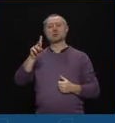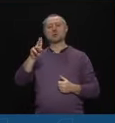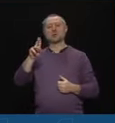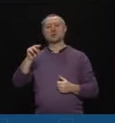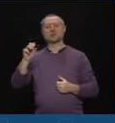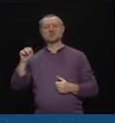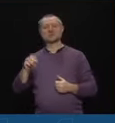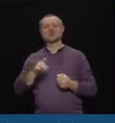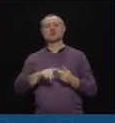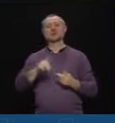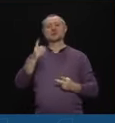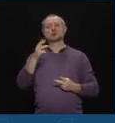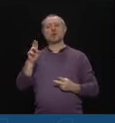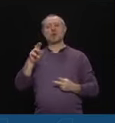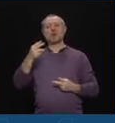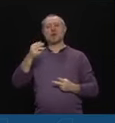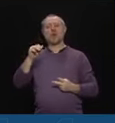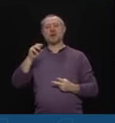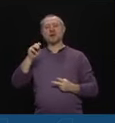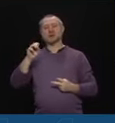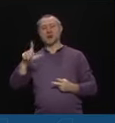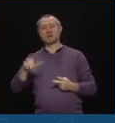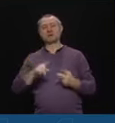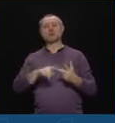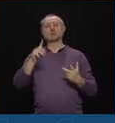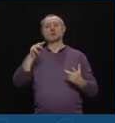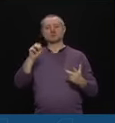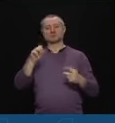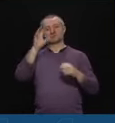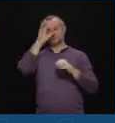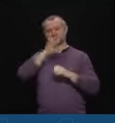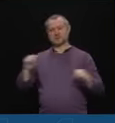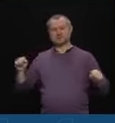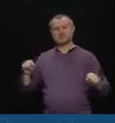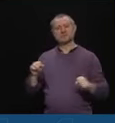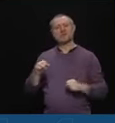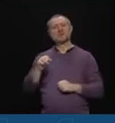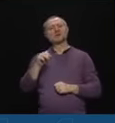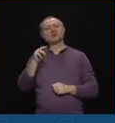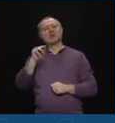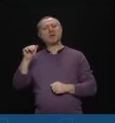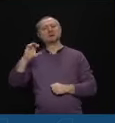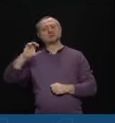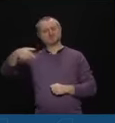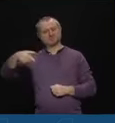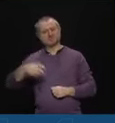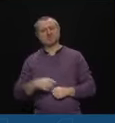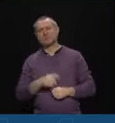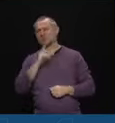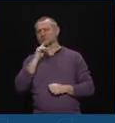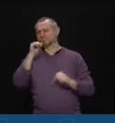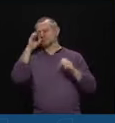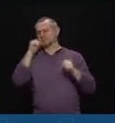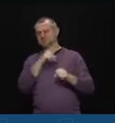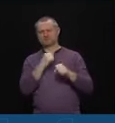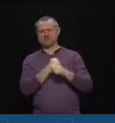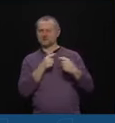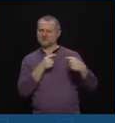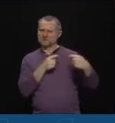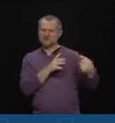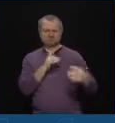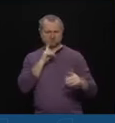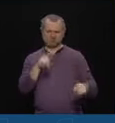is going to be, who's the president of the NAACP. She's been an incredible fighter for a long time. Also, Dr. Lori Woodward, a